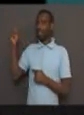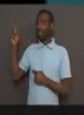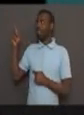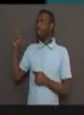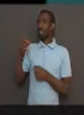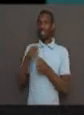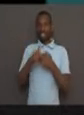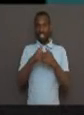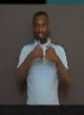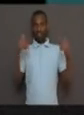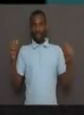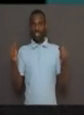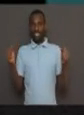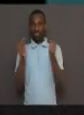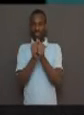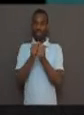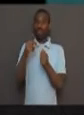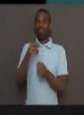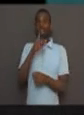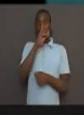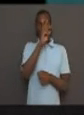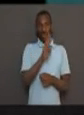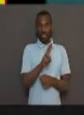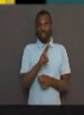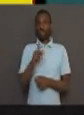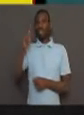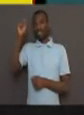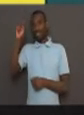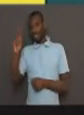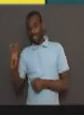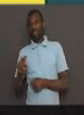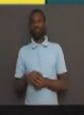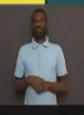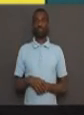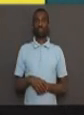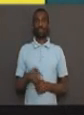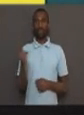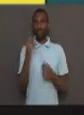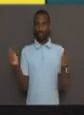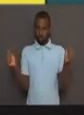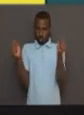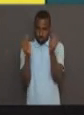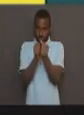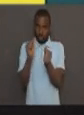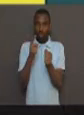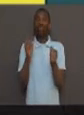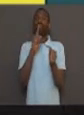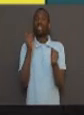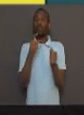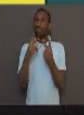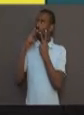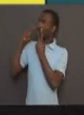Here we see a depiction of the fusion of deuterium and